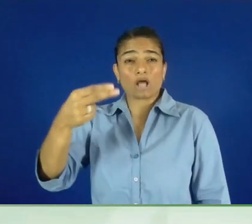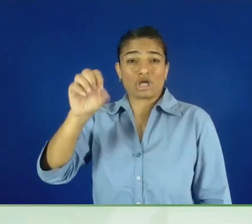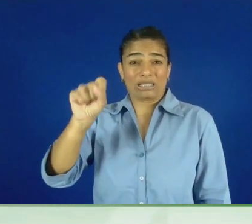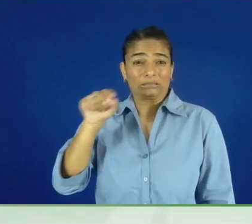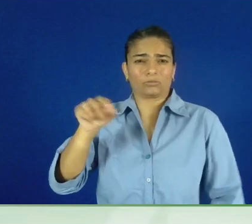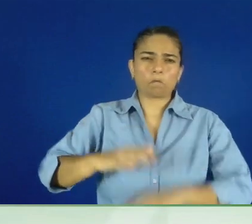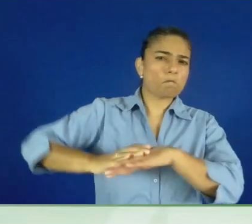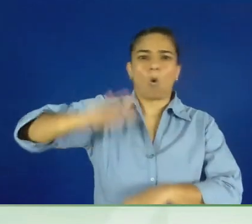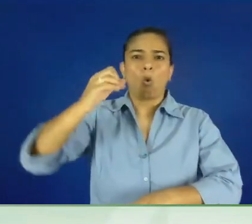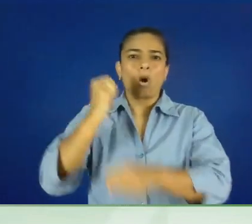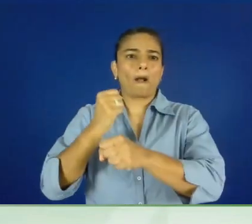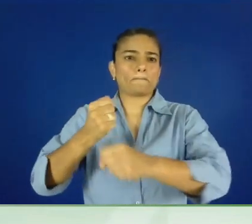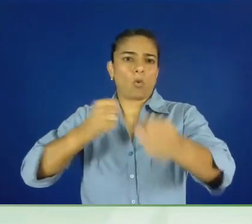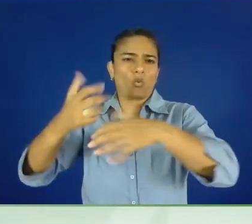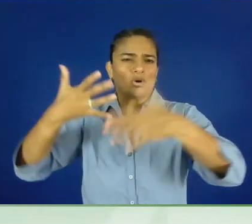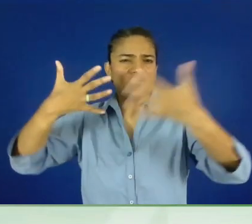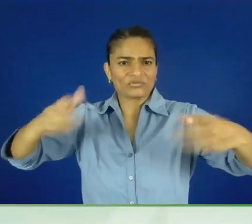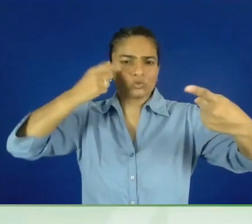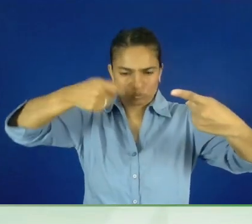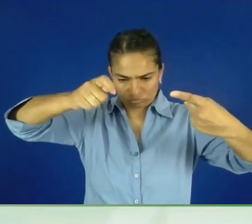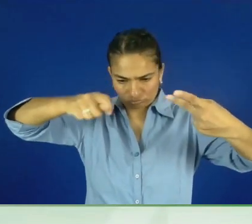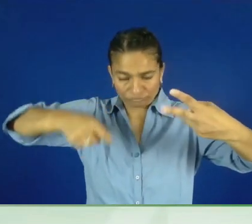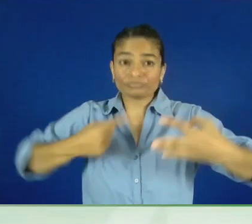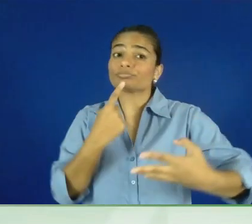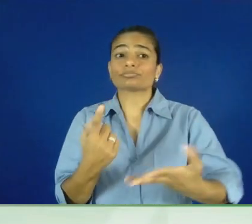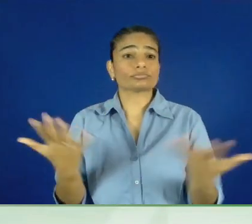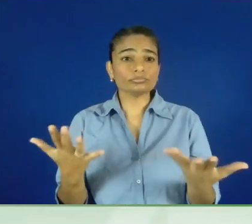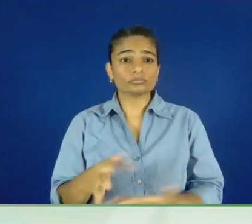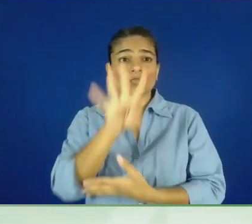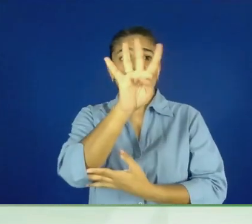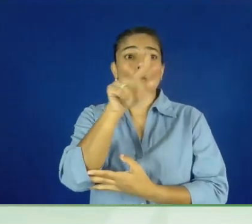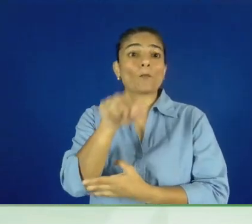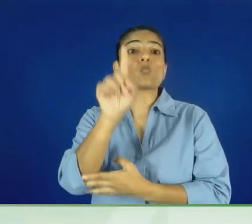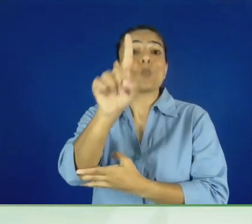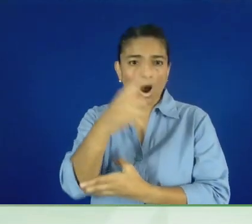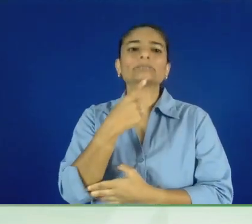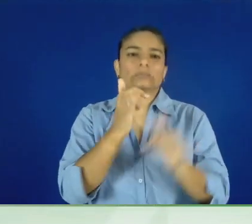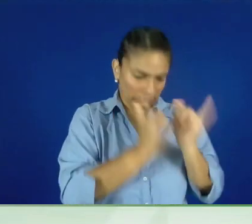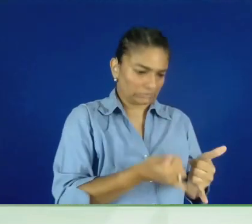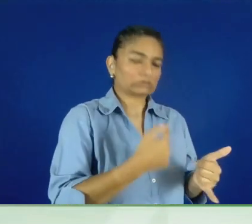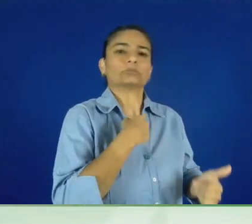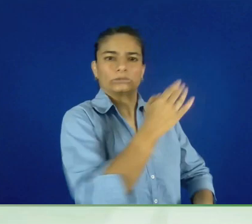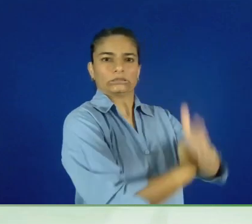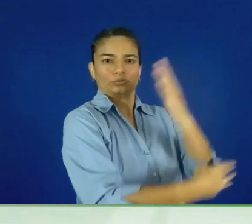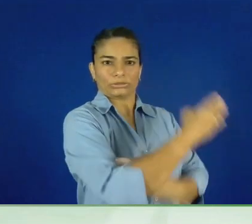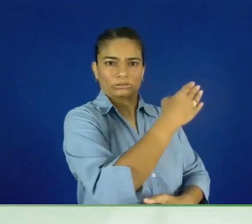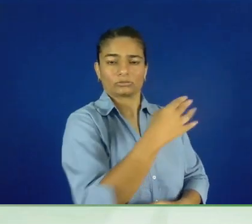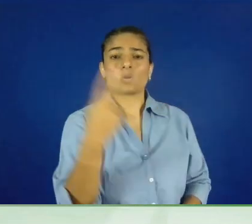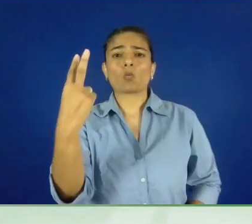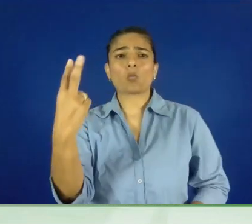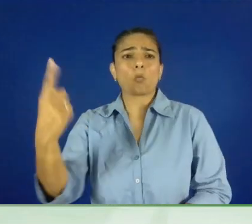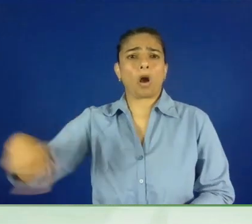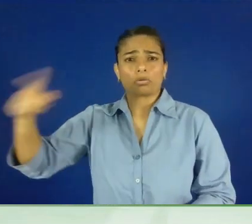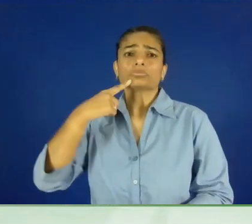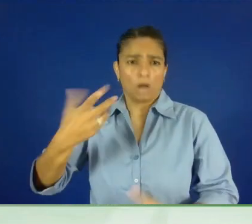condition. So when we're talking about disability data in the employment space, we should be looking at and health conditions, because many of